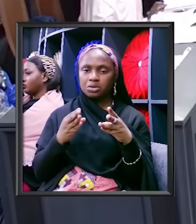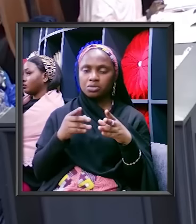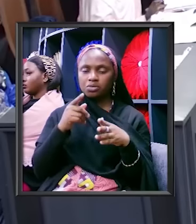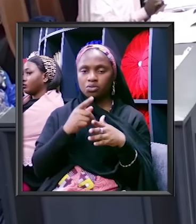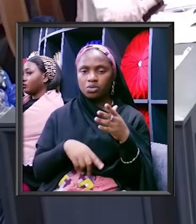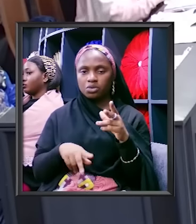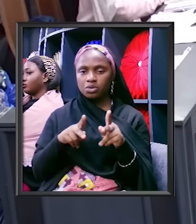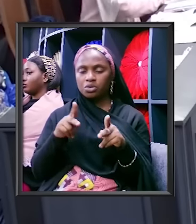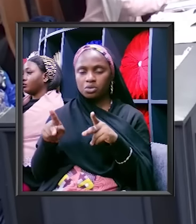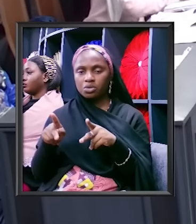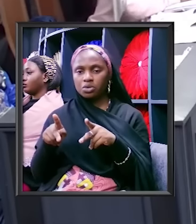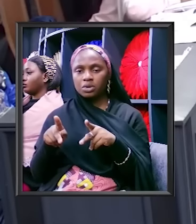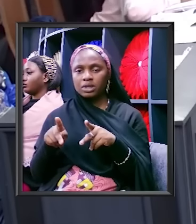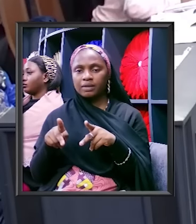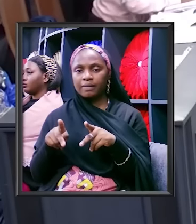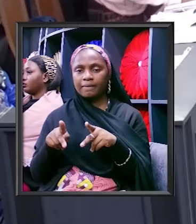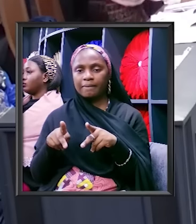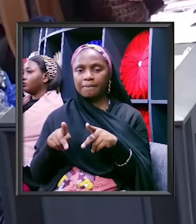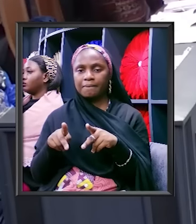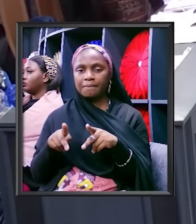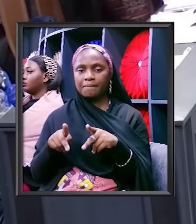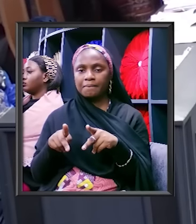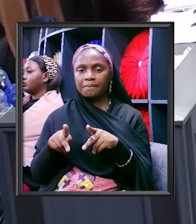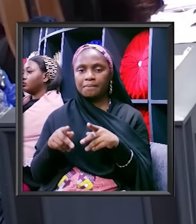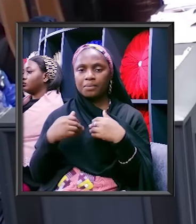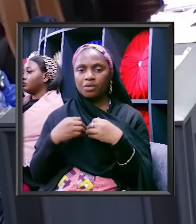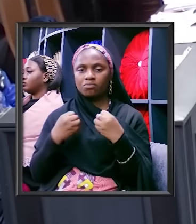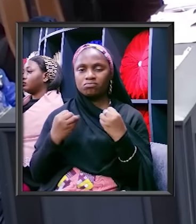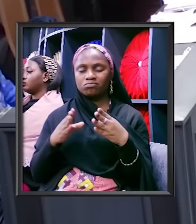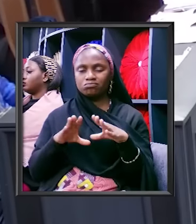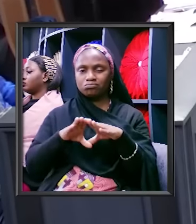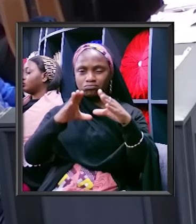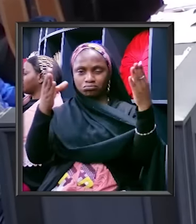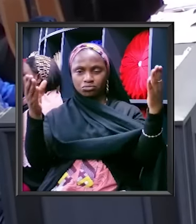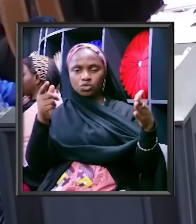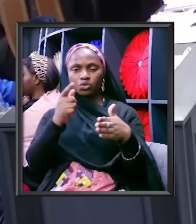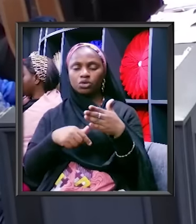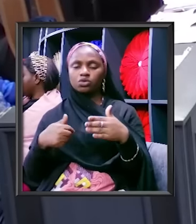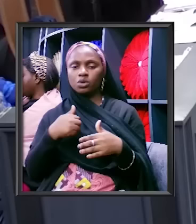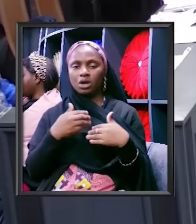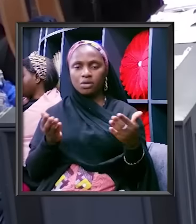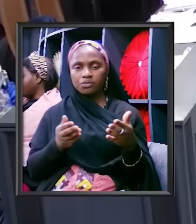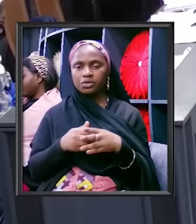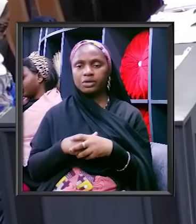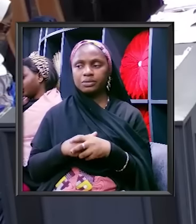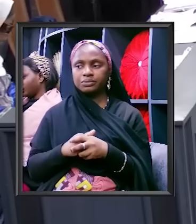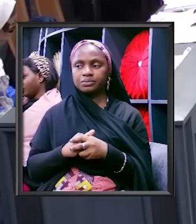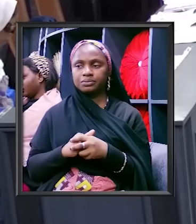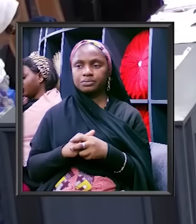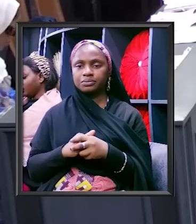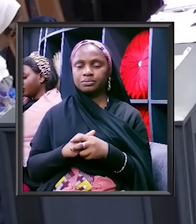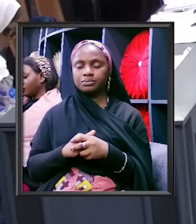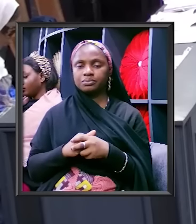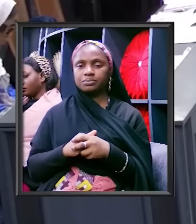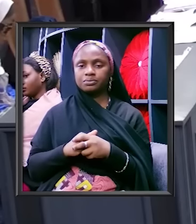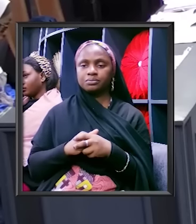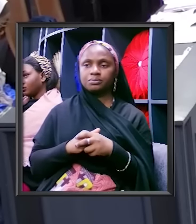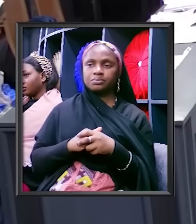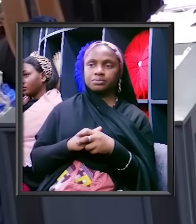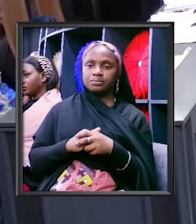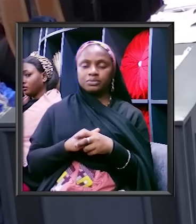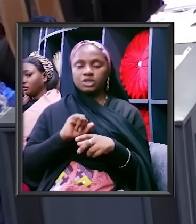don't even add up. Our example of ordinary president don't go illustrate waiting we won't carry come. It be like everything they work together, they